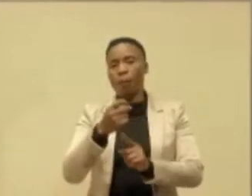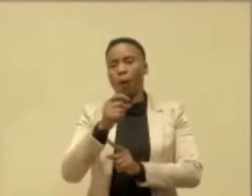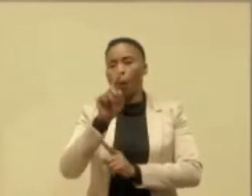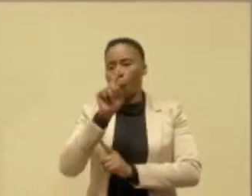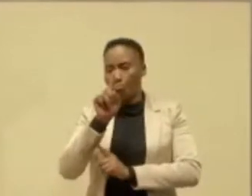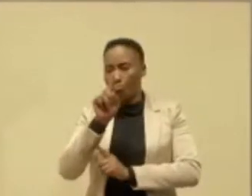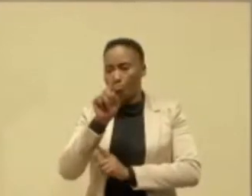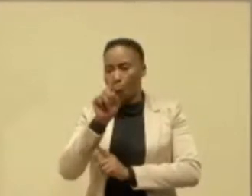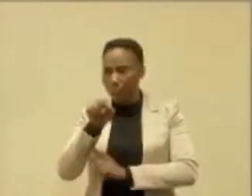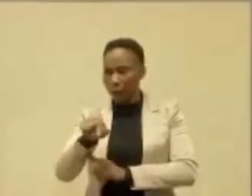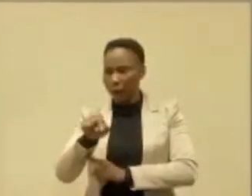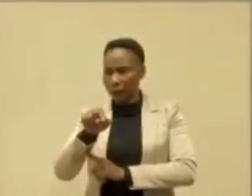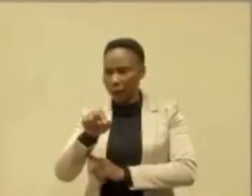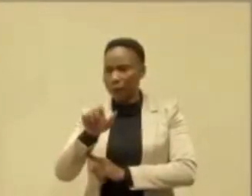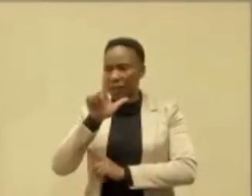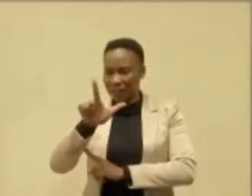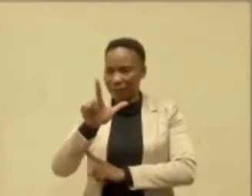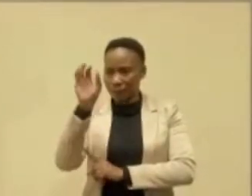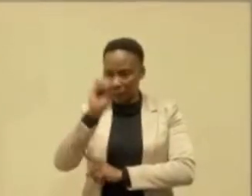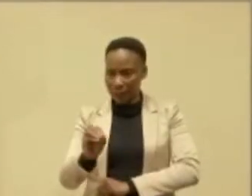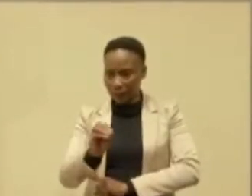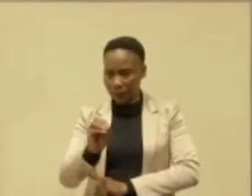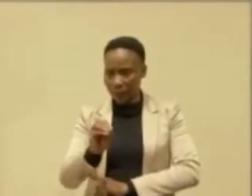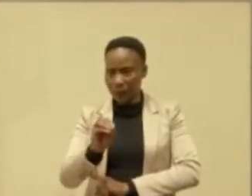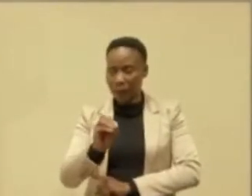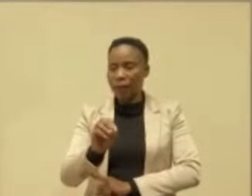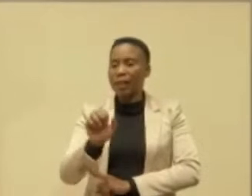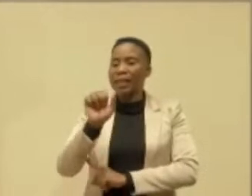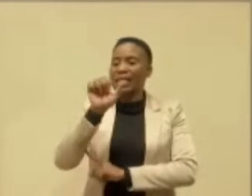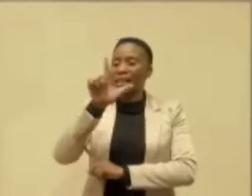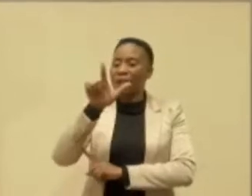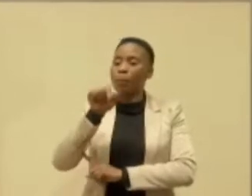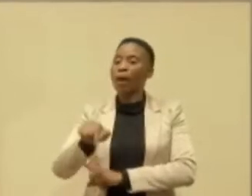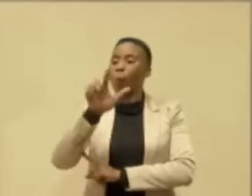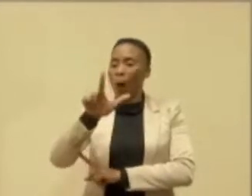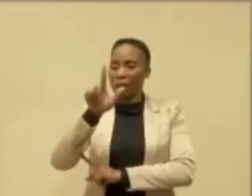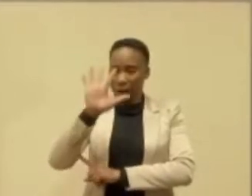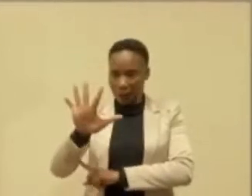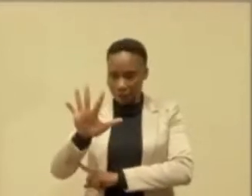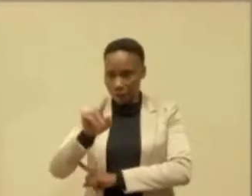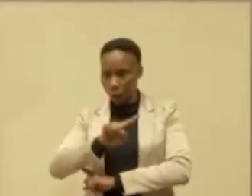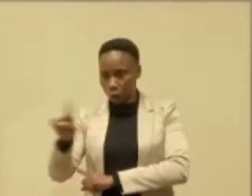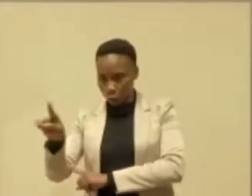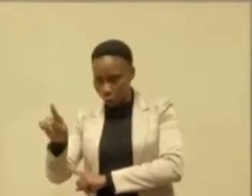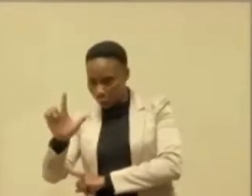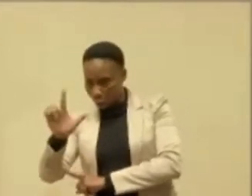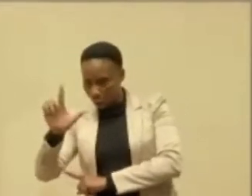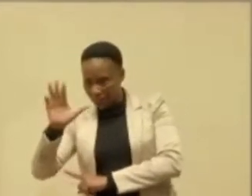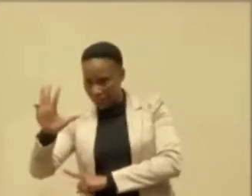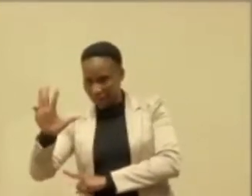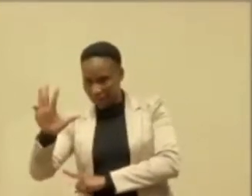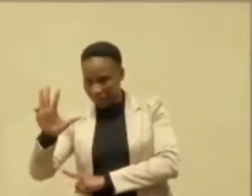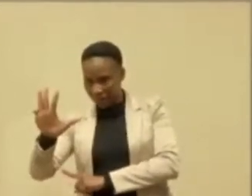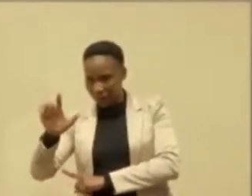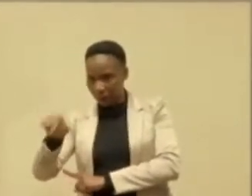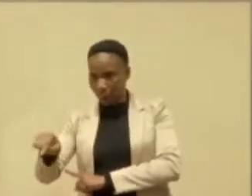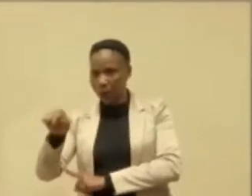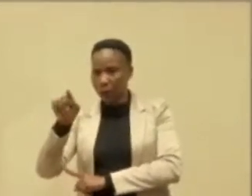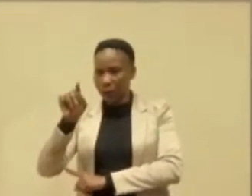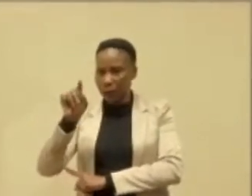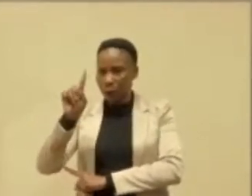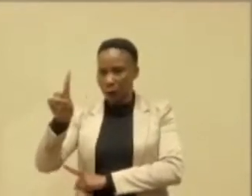to 9.16 percent which shows hurry only determination